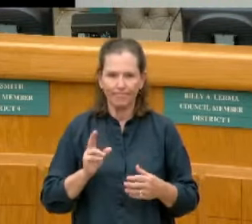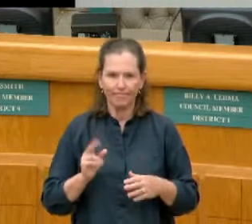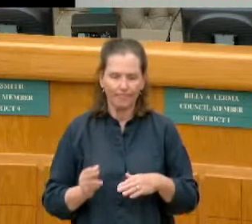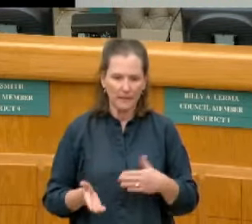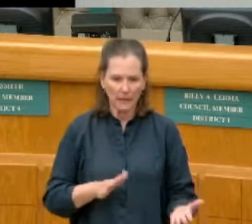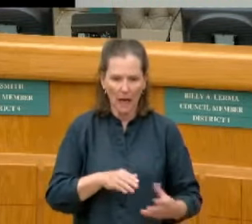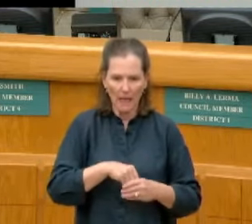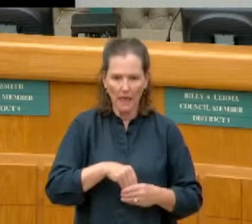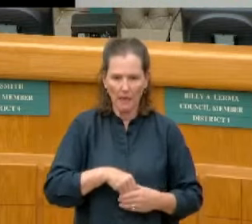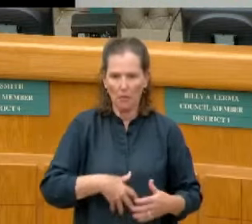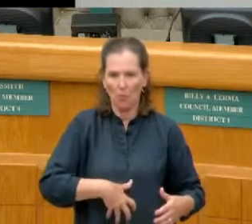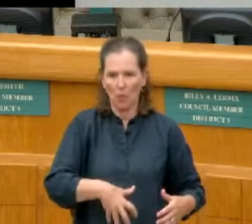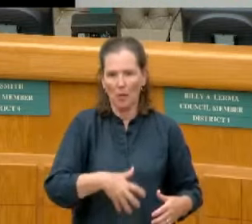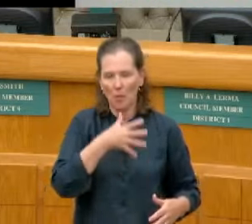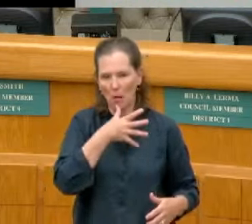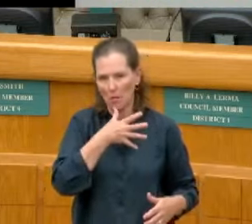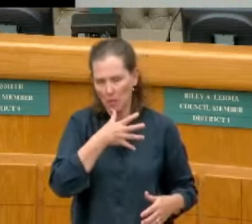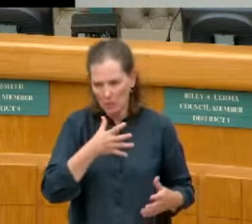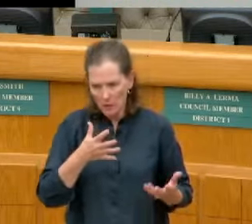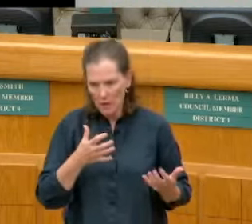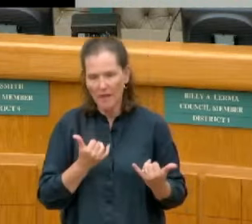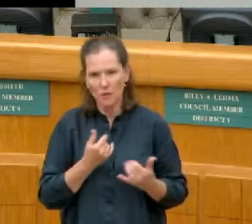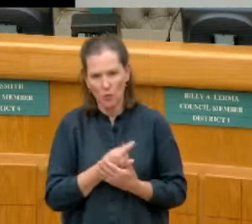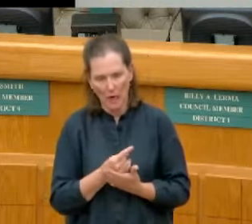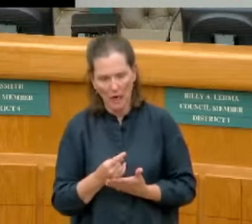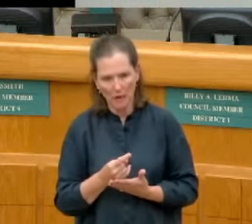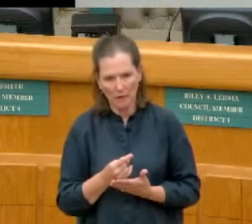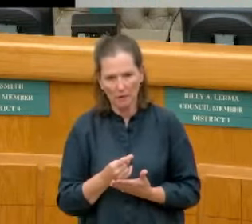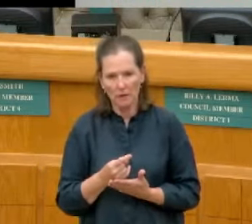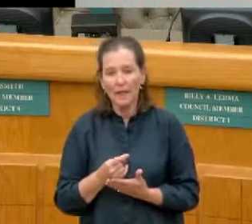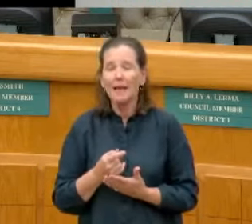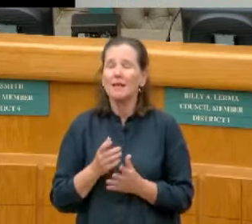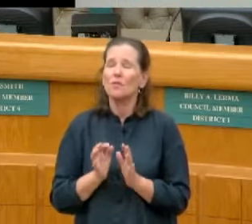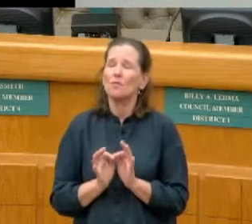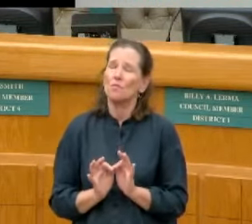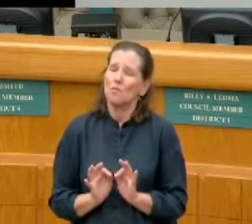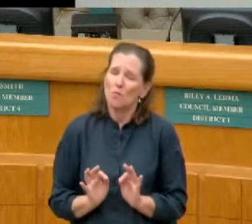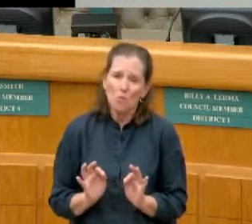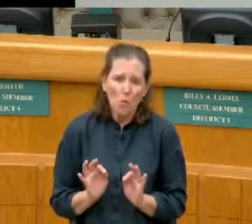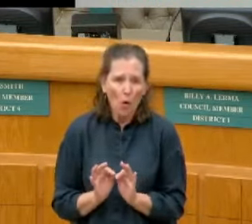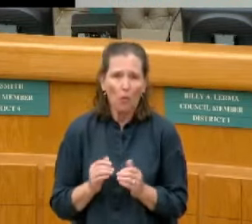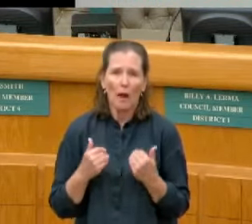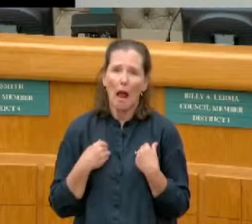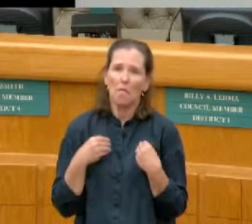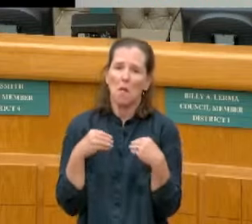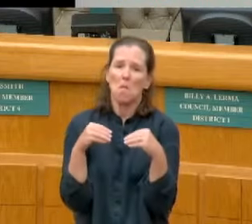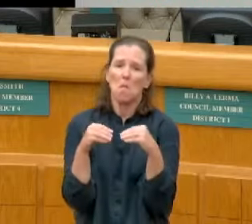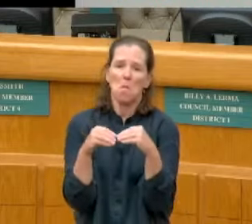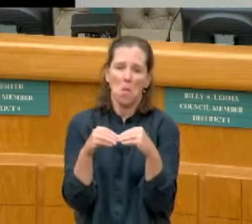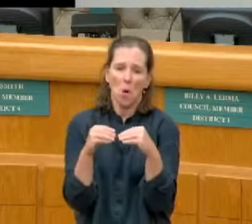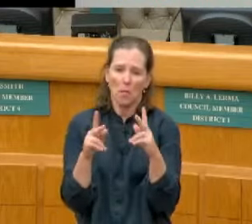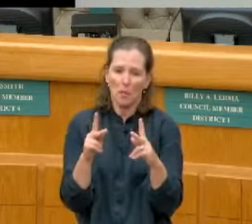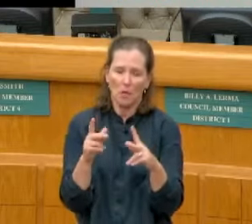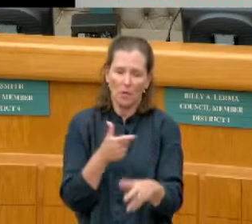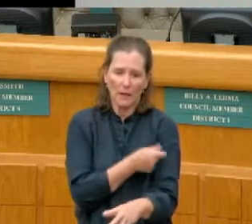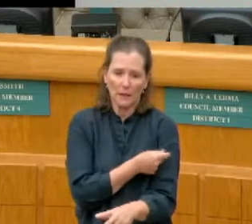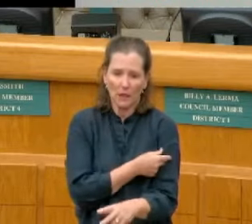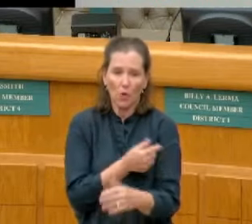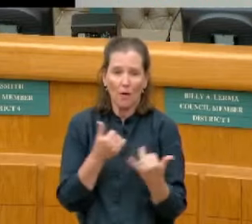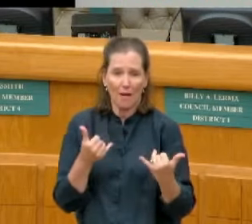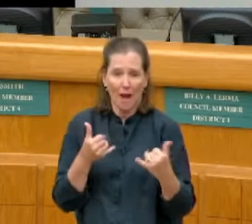a significant percentage of the population vaccinated. We are currently only barely at